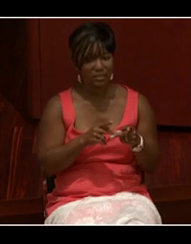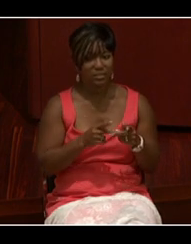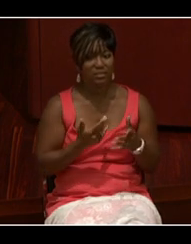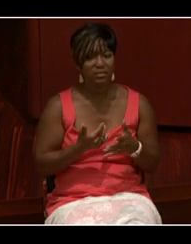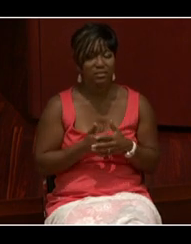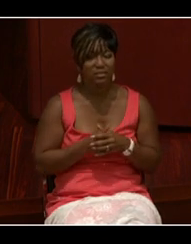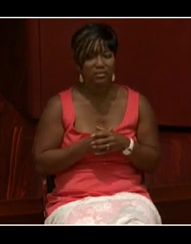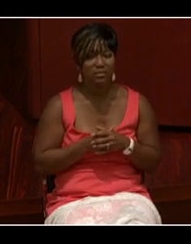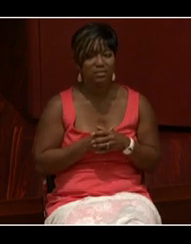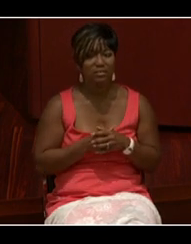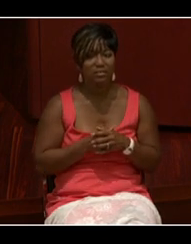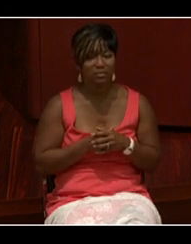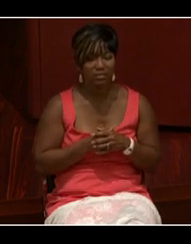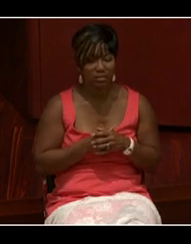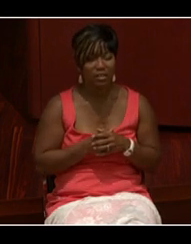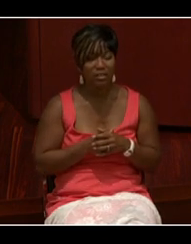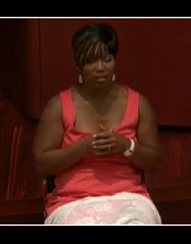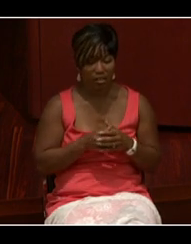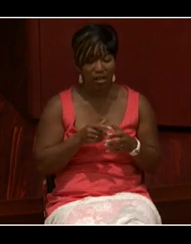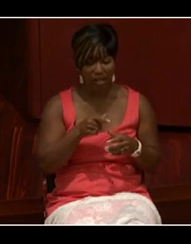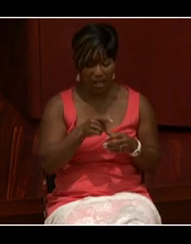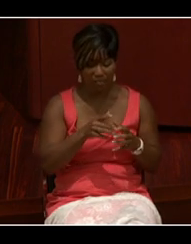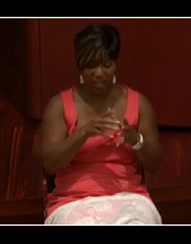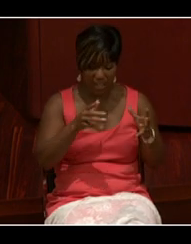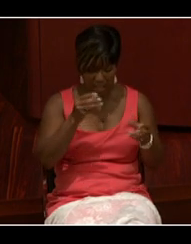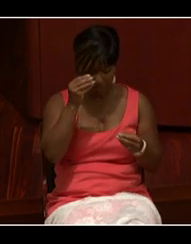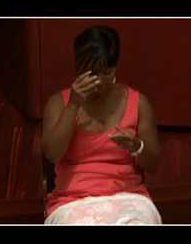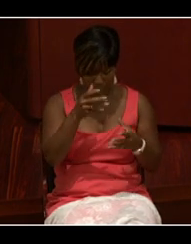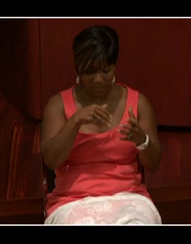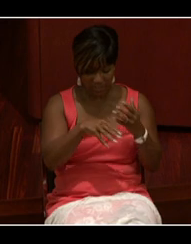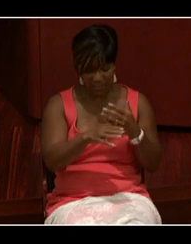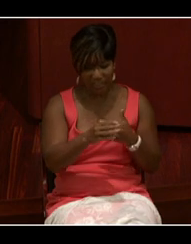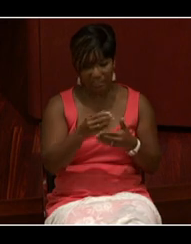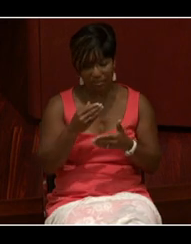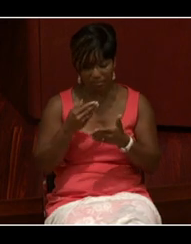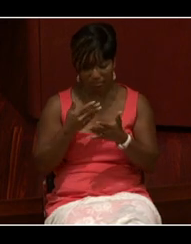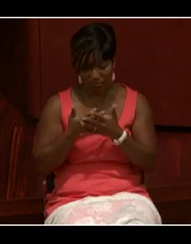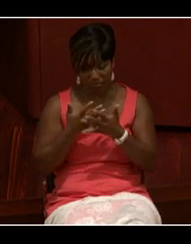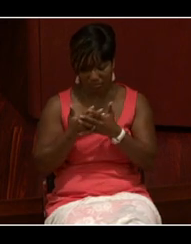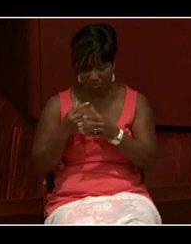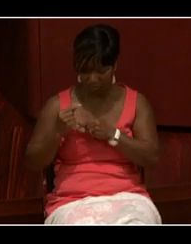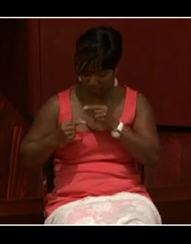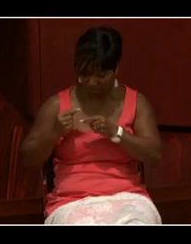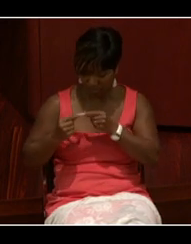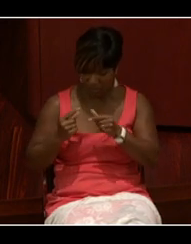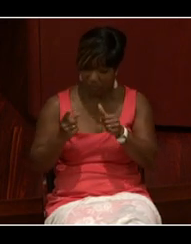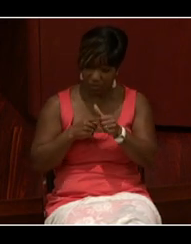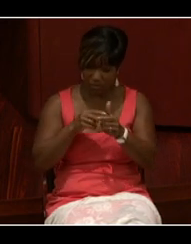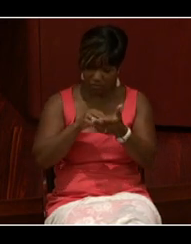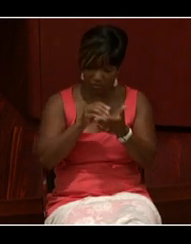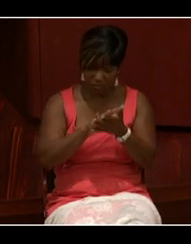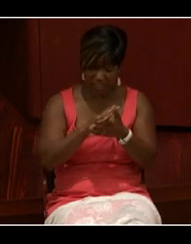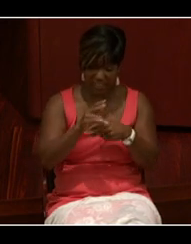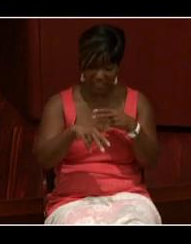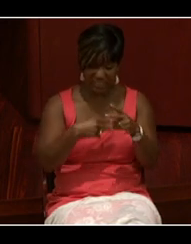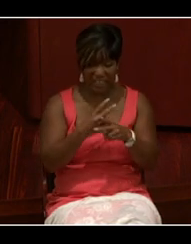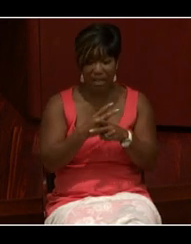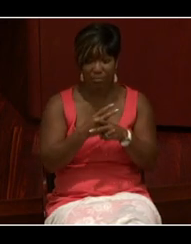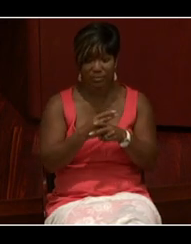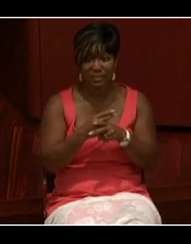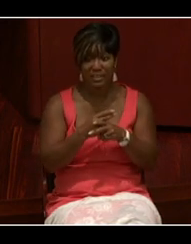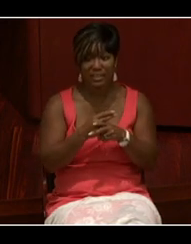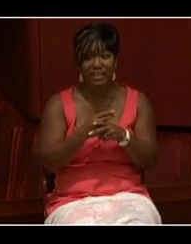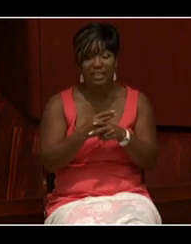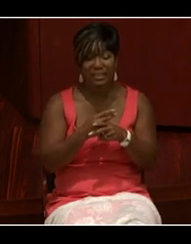case file really does contain a wealth of details. The first record type we'll talk about today is the inmate photograph,